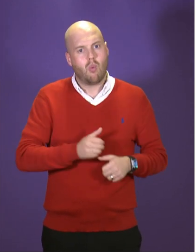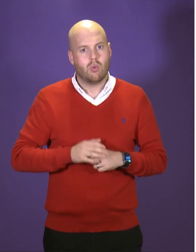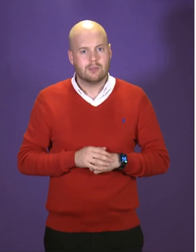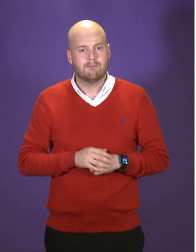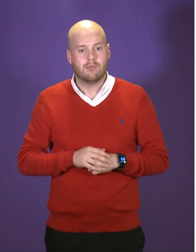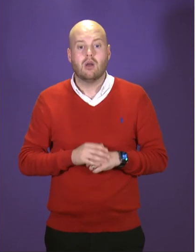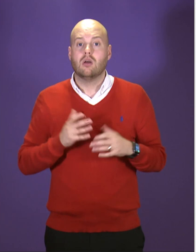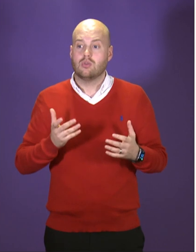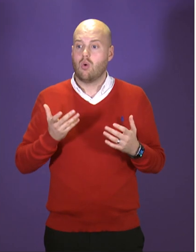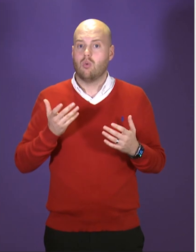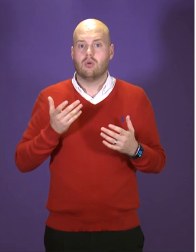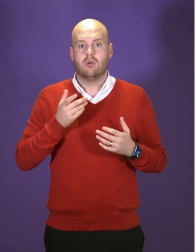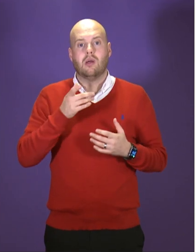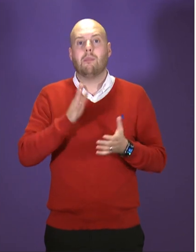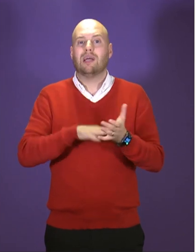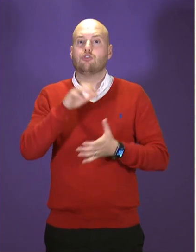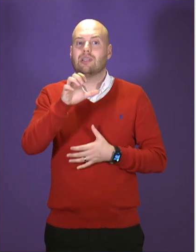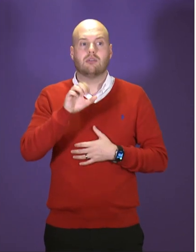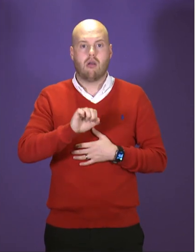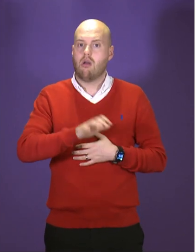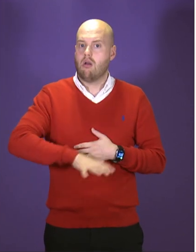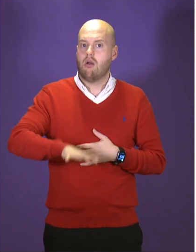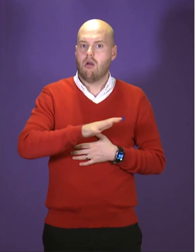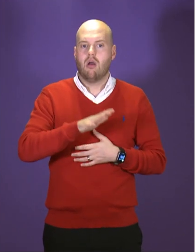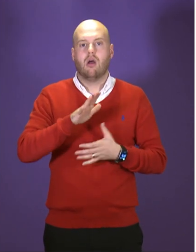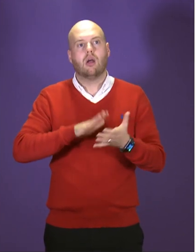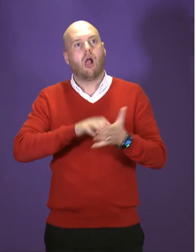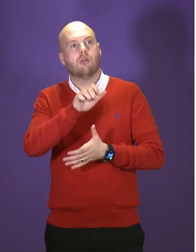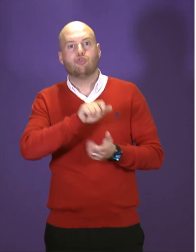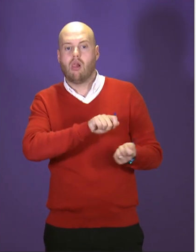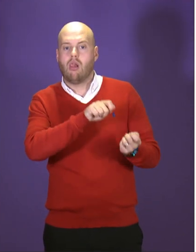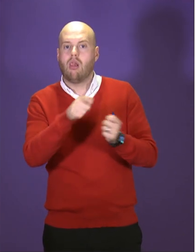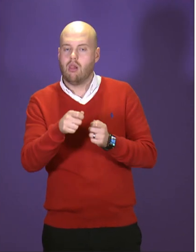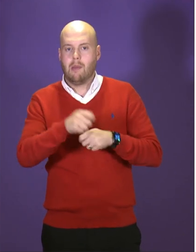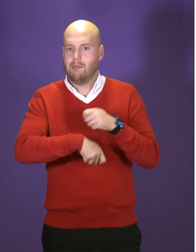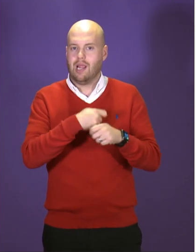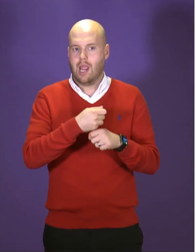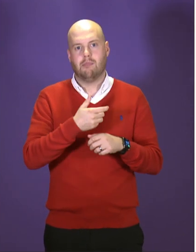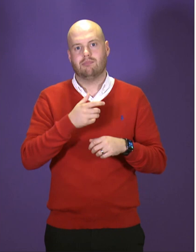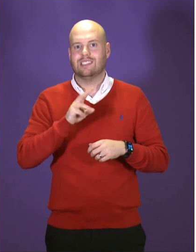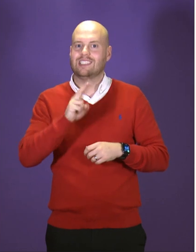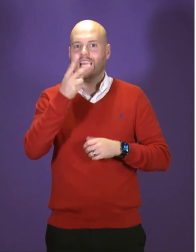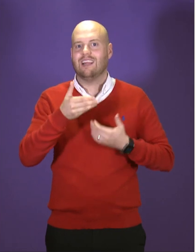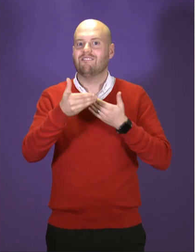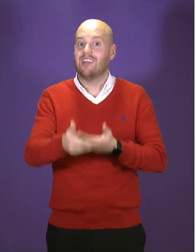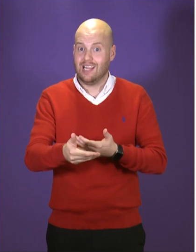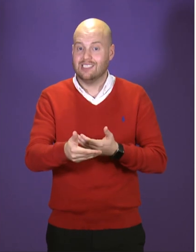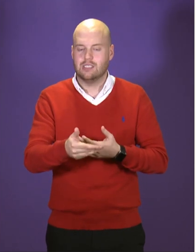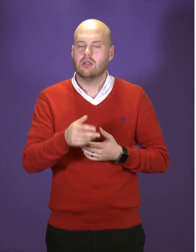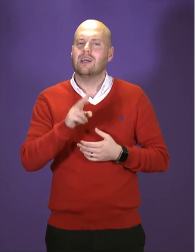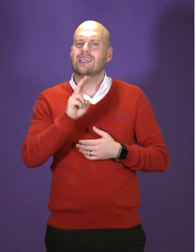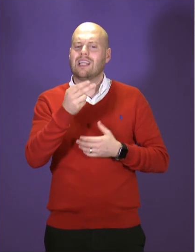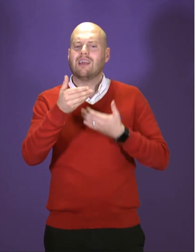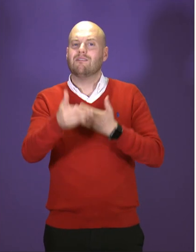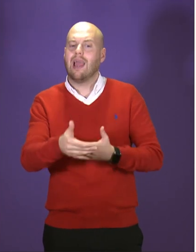the second phase of Manchester's cultural renaissance, still ongoing, which is all about engaging